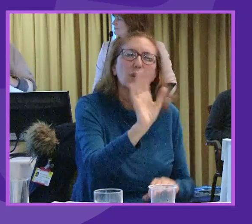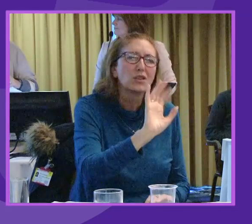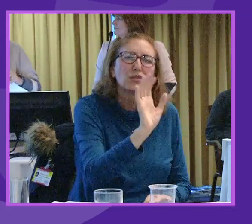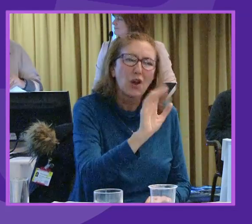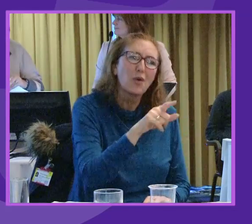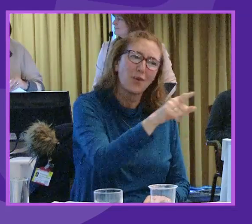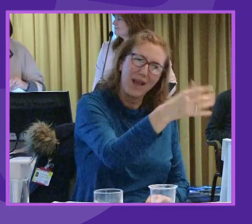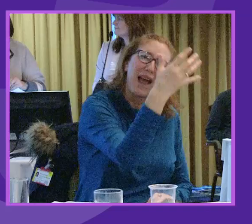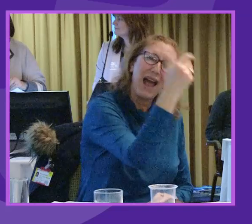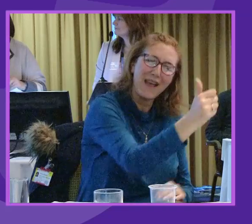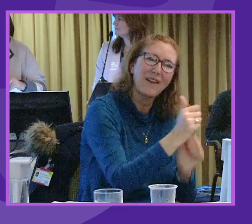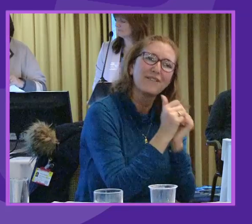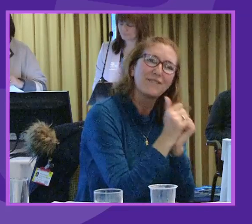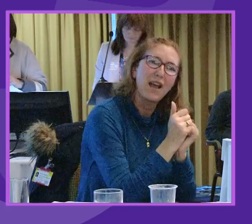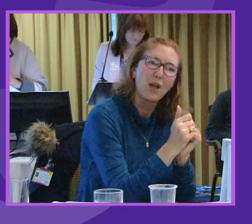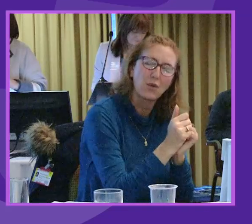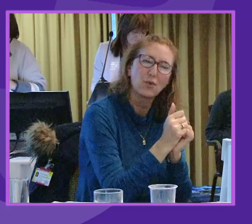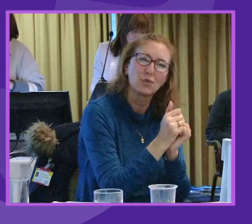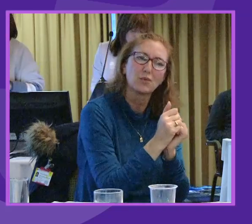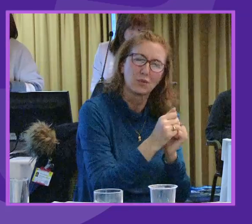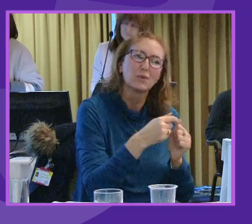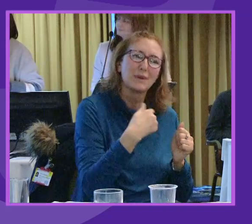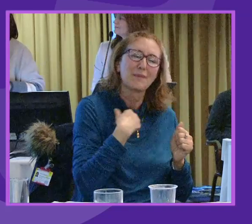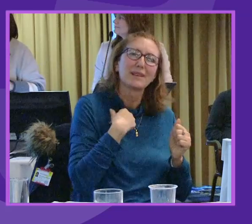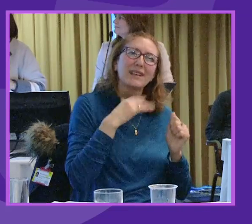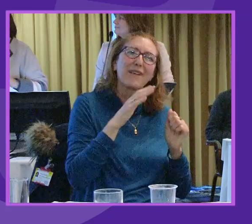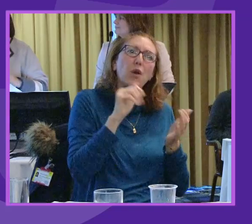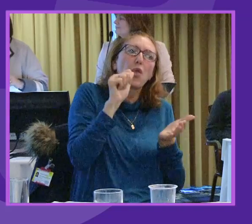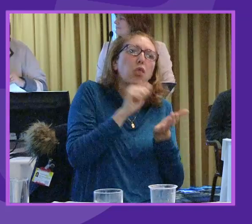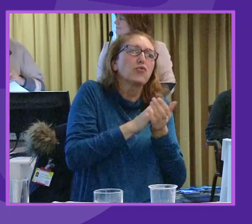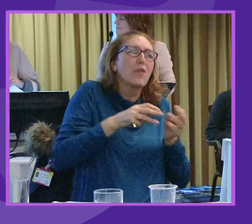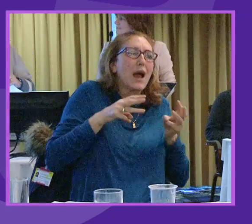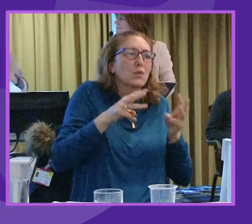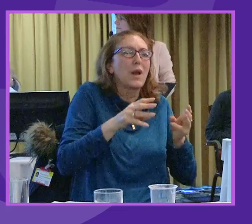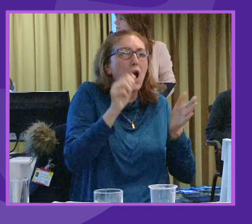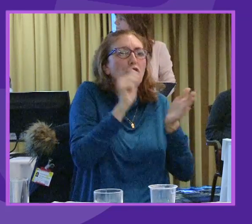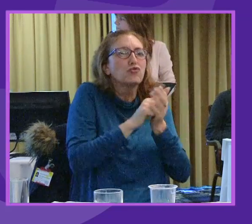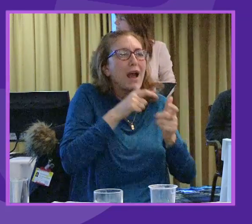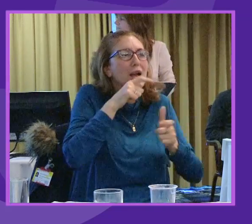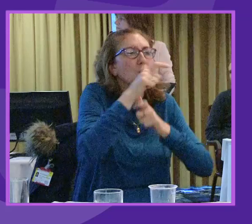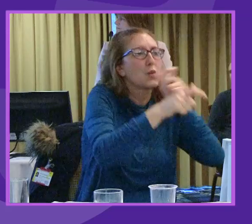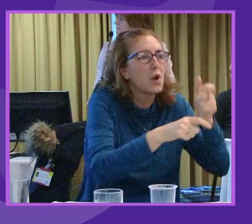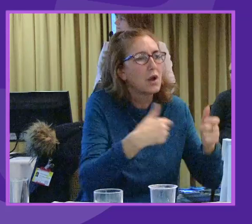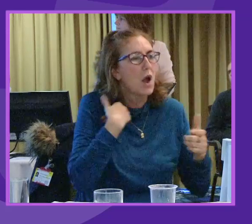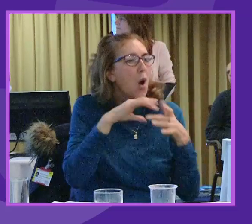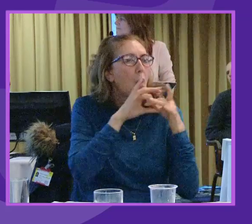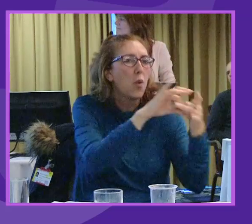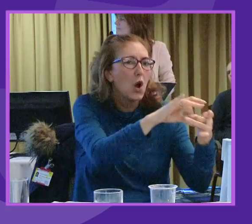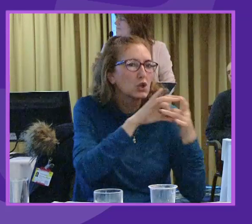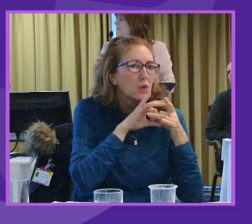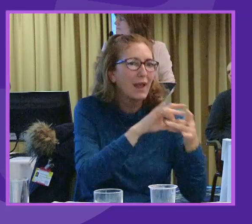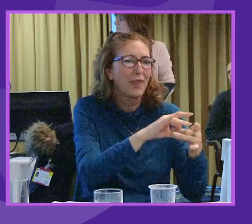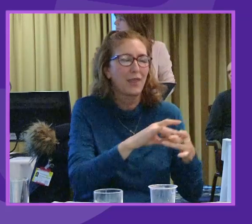them in, I can't put into words how much you've got values. So I don't think that's a good way of approaching people. But working